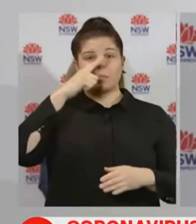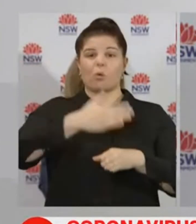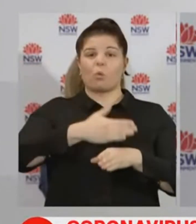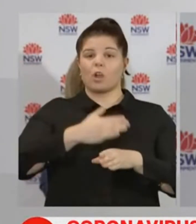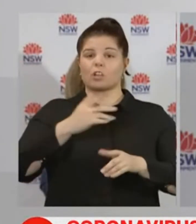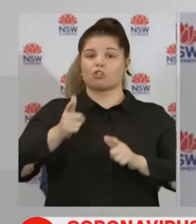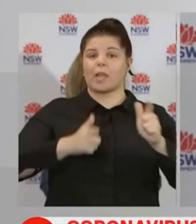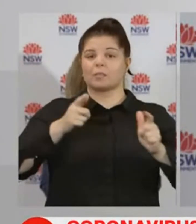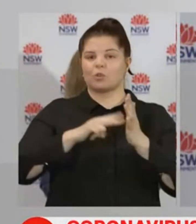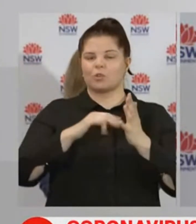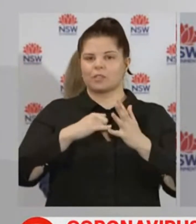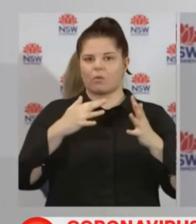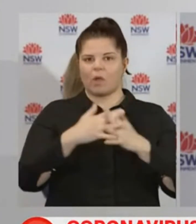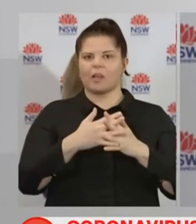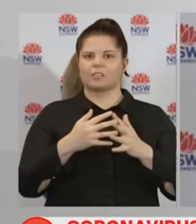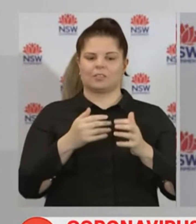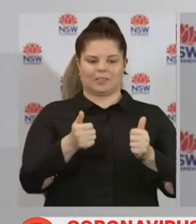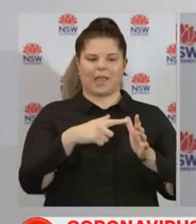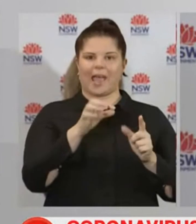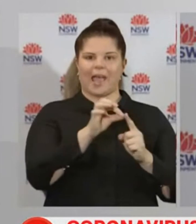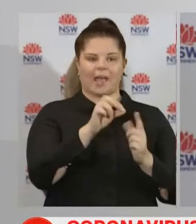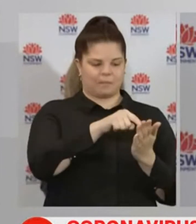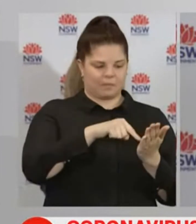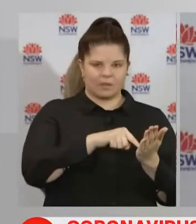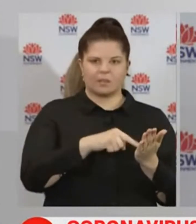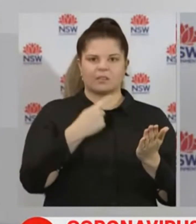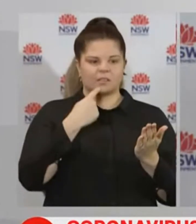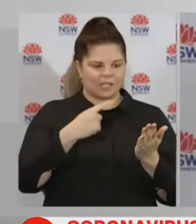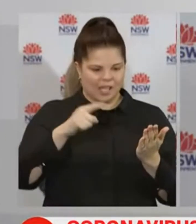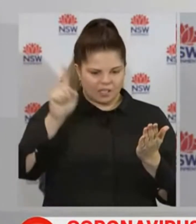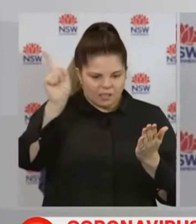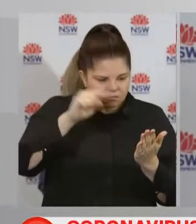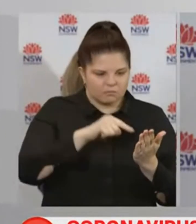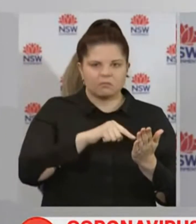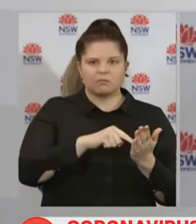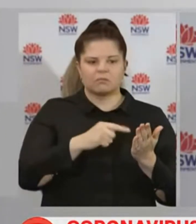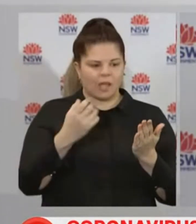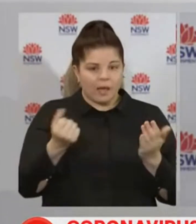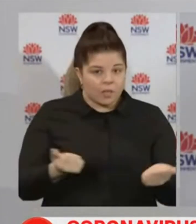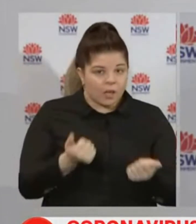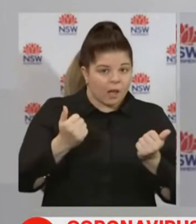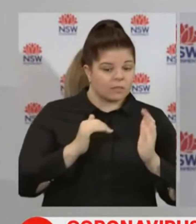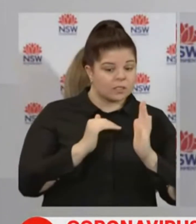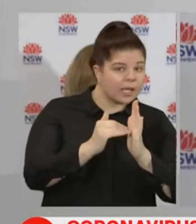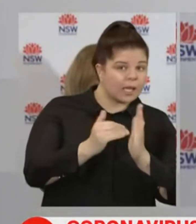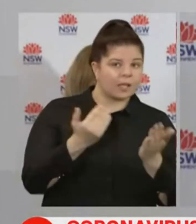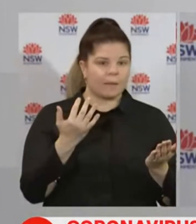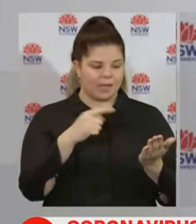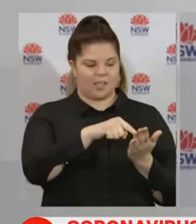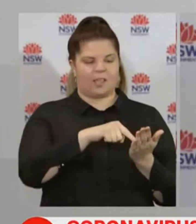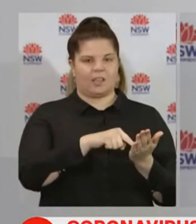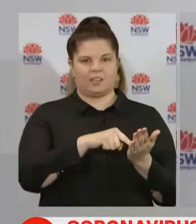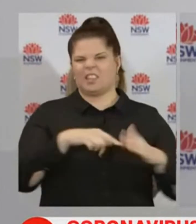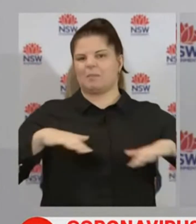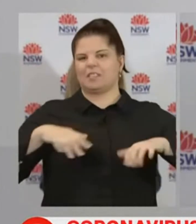normal transport app, which tells you demand. It tells you whether there are any services or seats available during that peak time. We don't